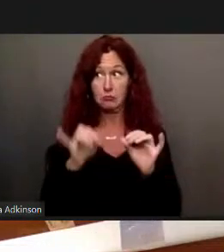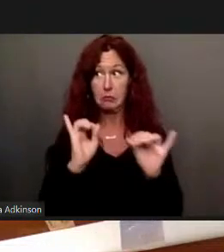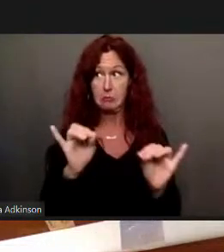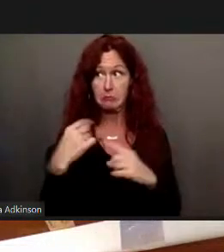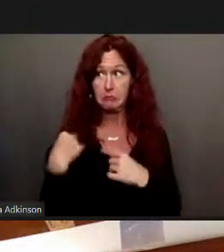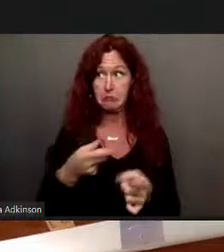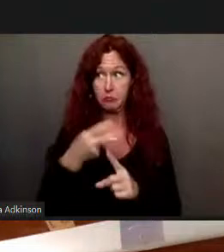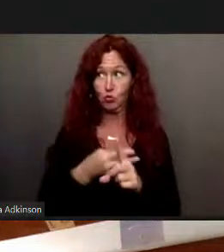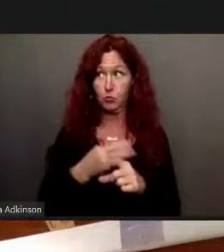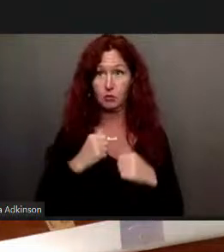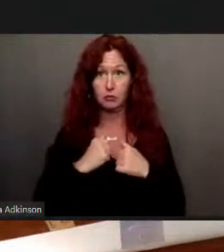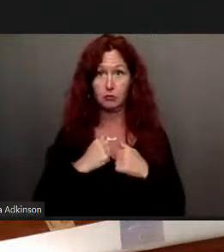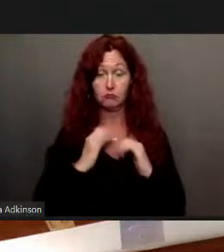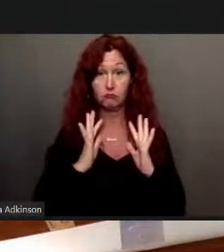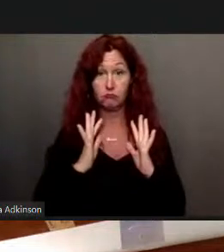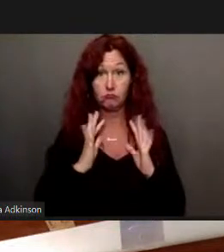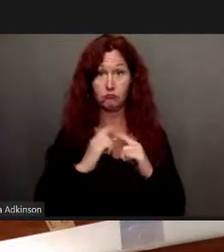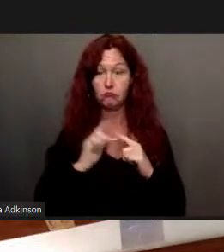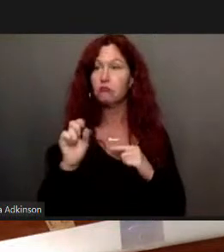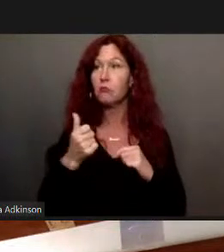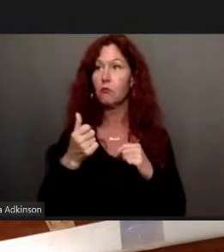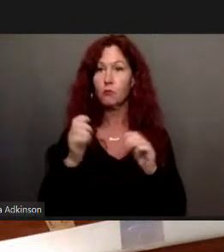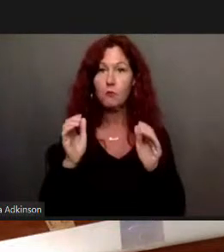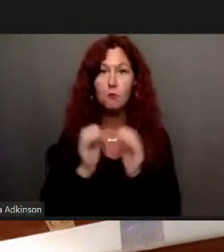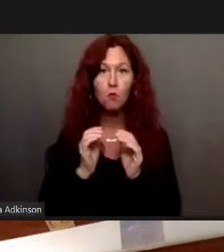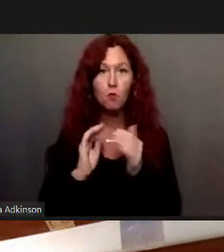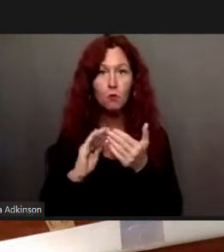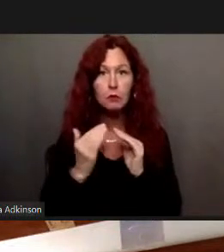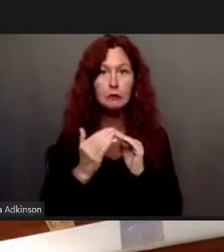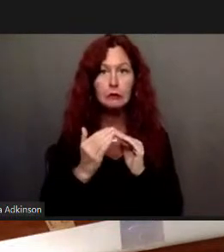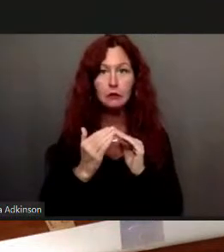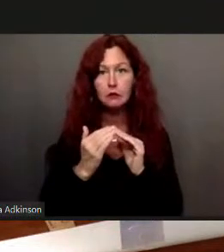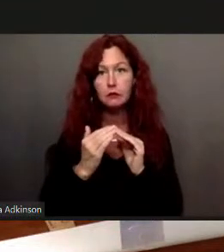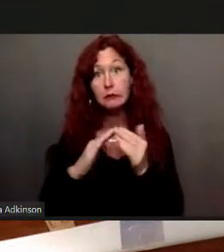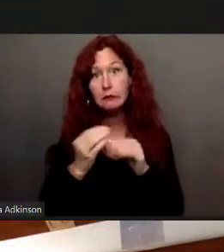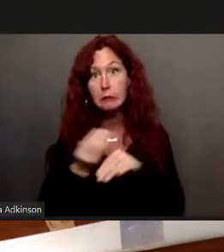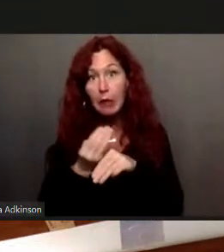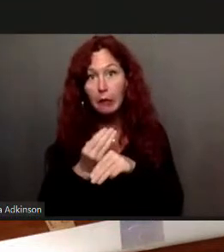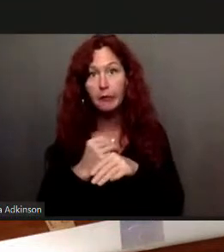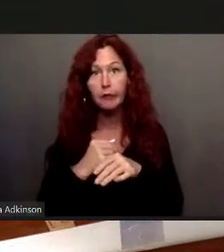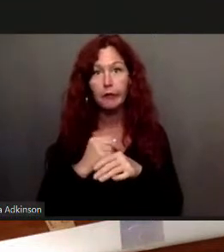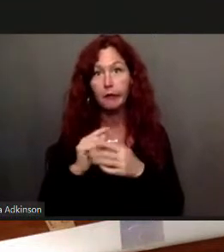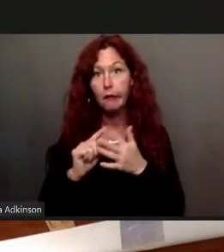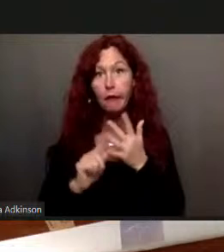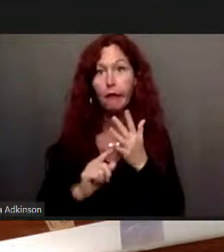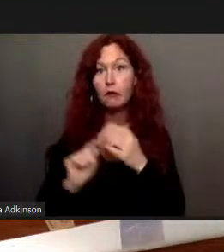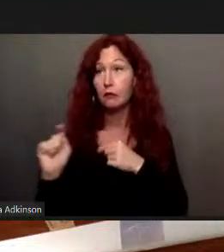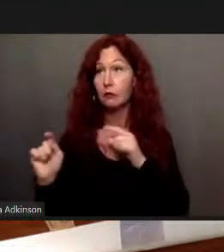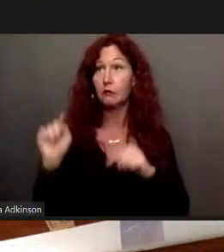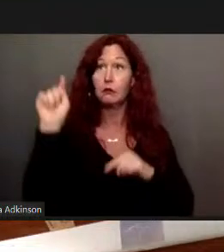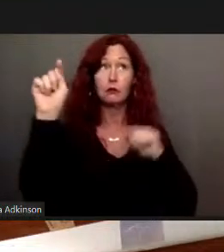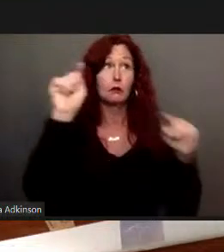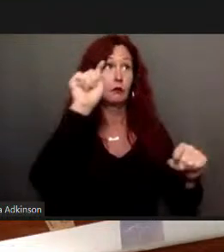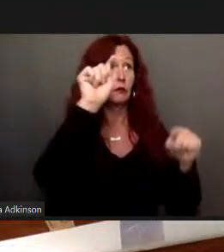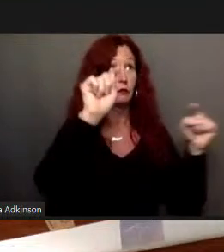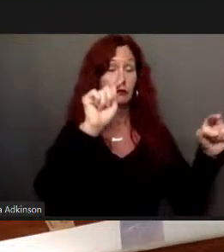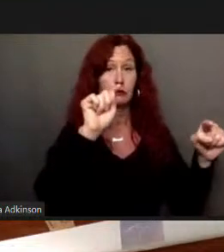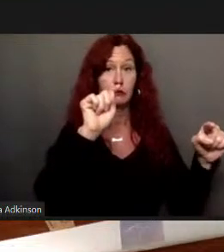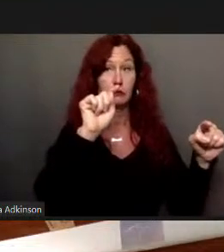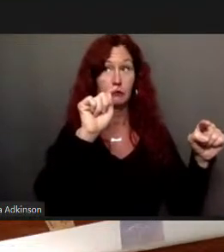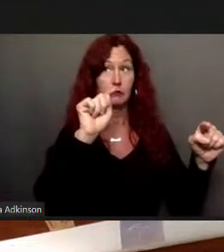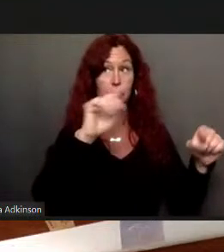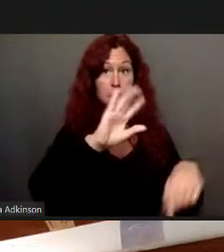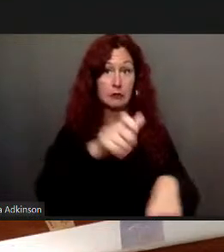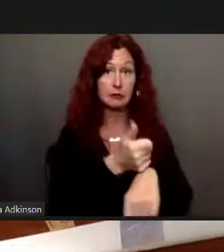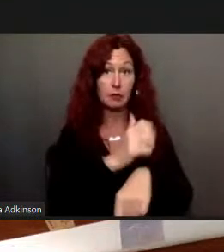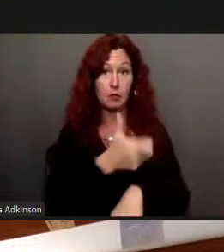I'm the source of trying to be as consistent as possible. The vast majority or the majority of cities in this town are following the county rules. There